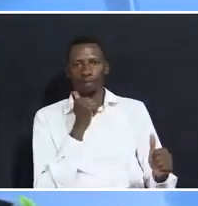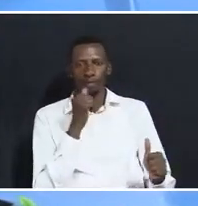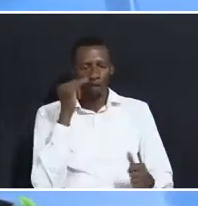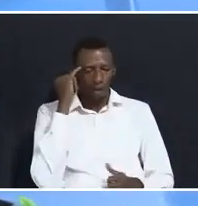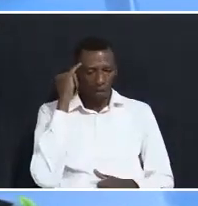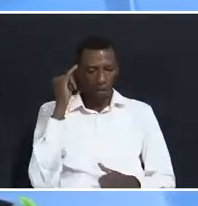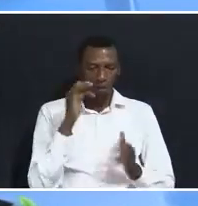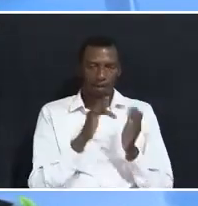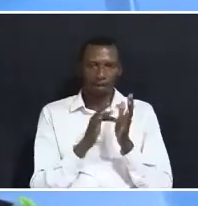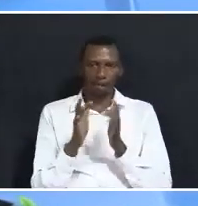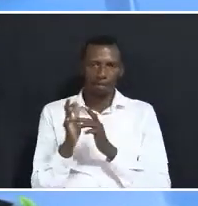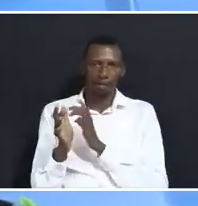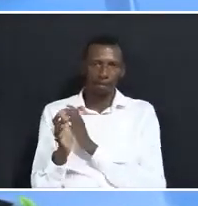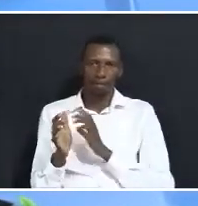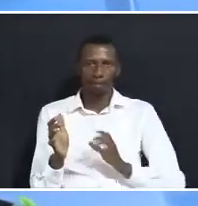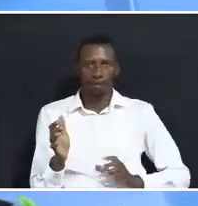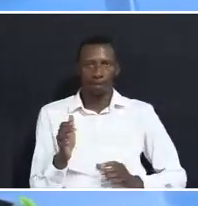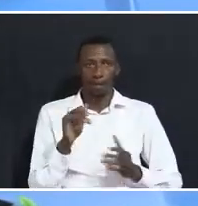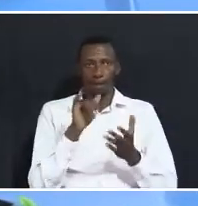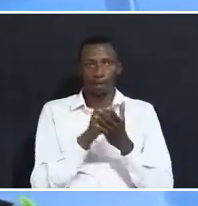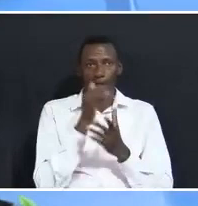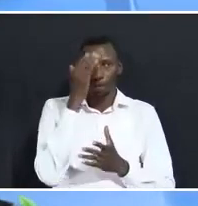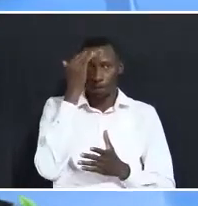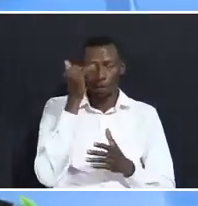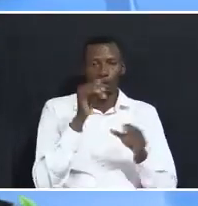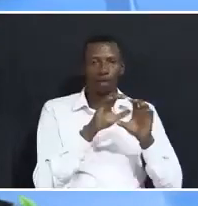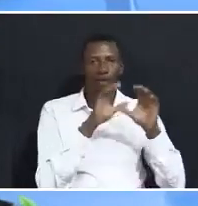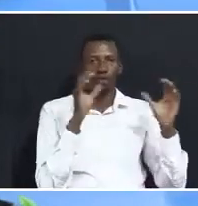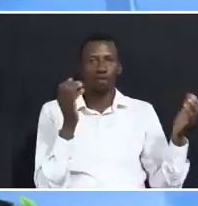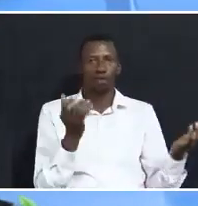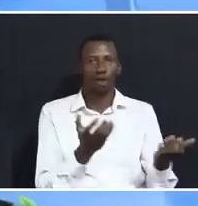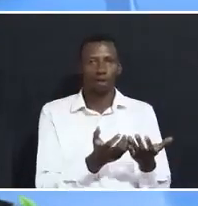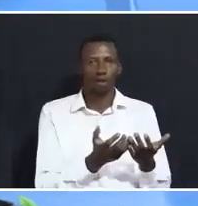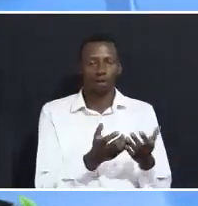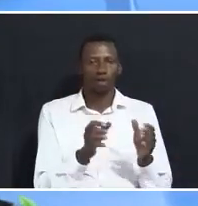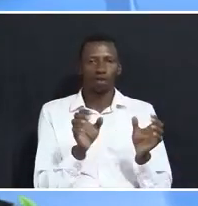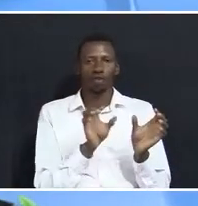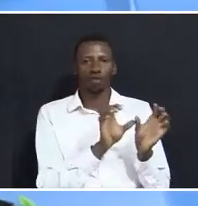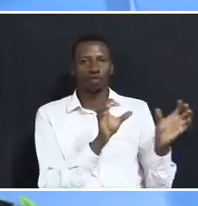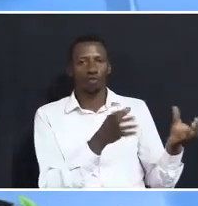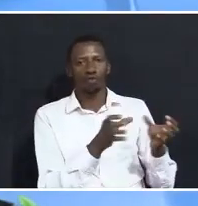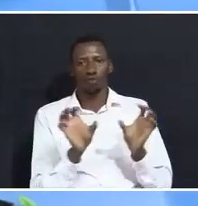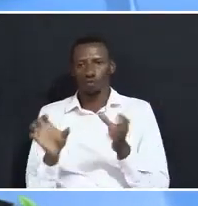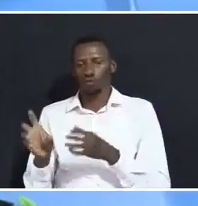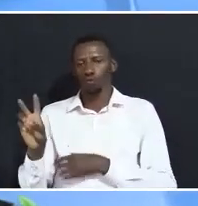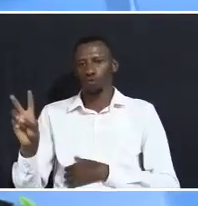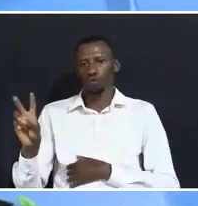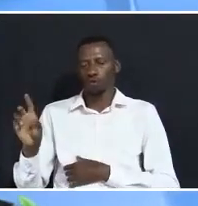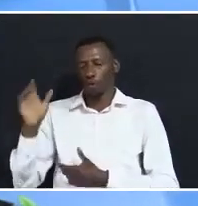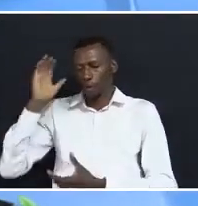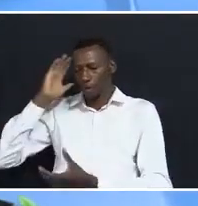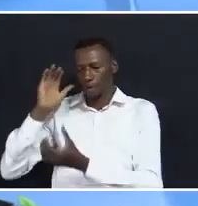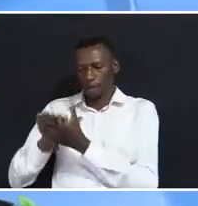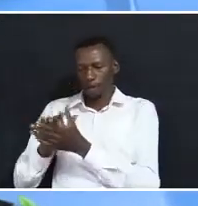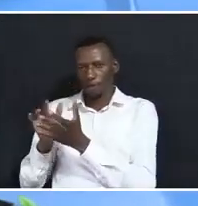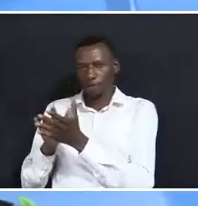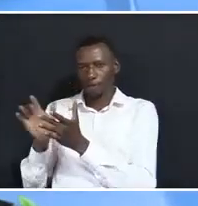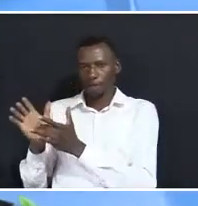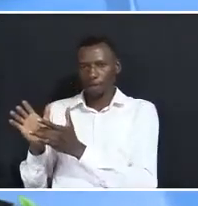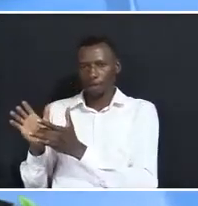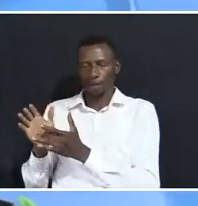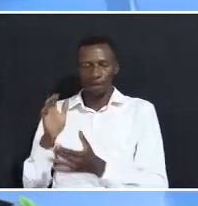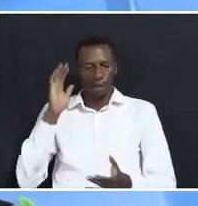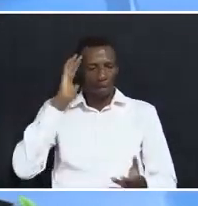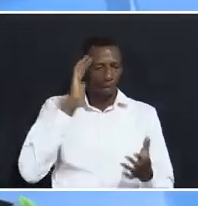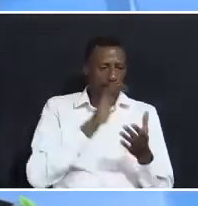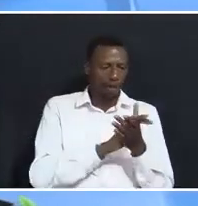Jesus Christ. And no wonder the world is divided in two. There are those who are believers and there are those who are not believers. The